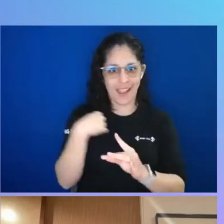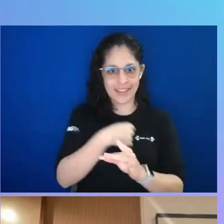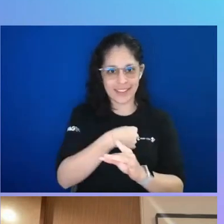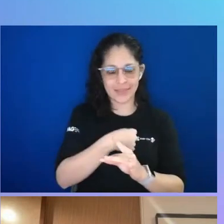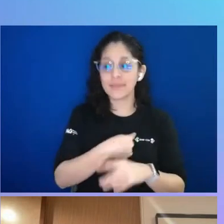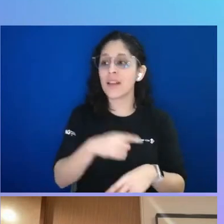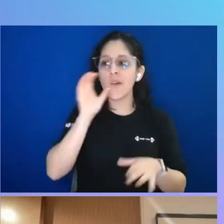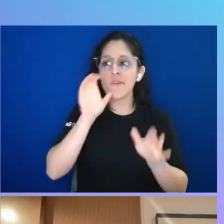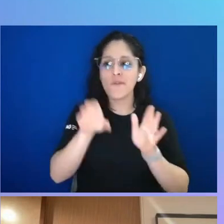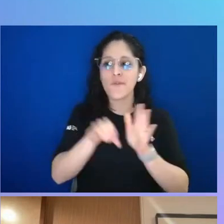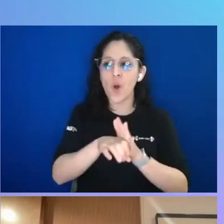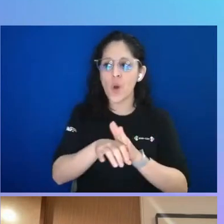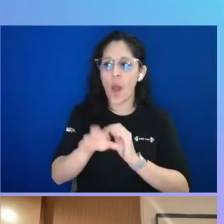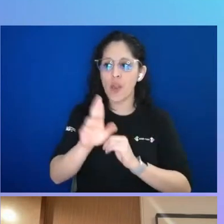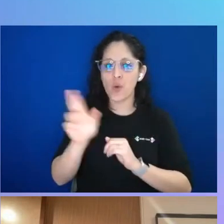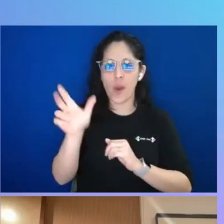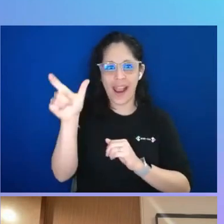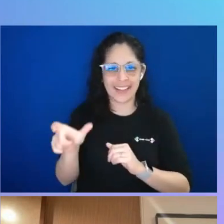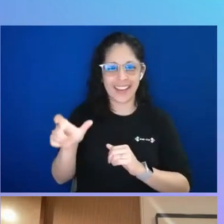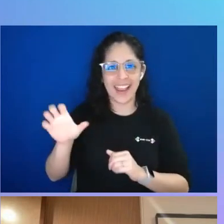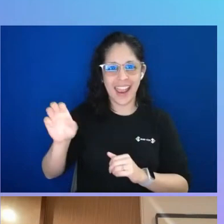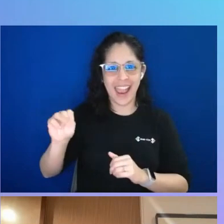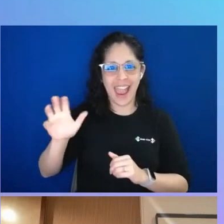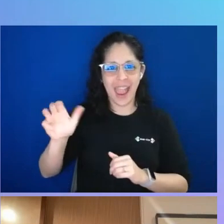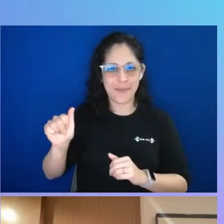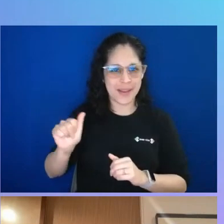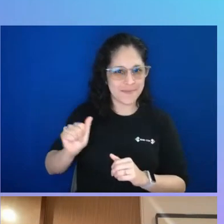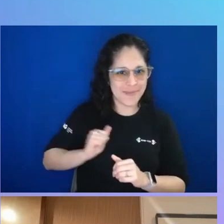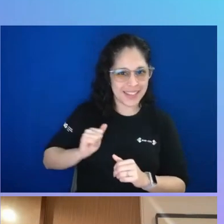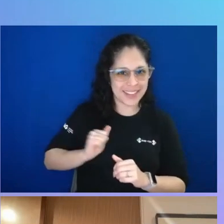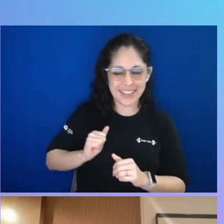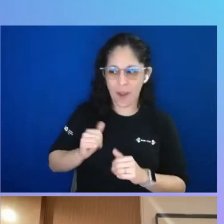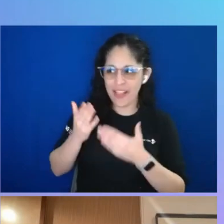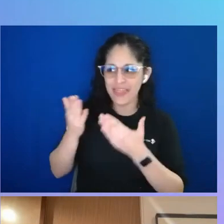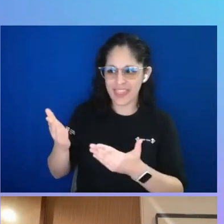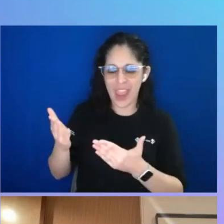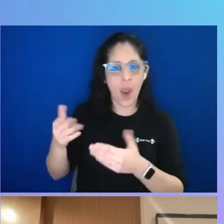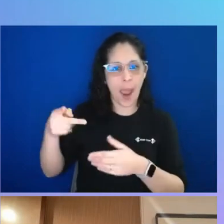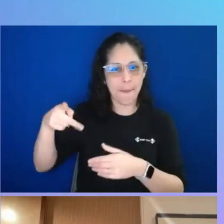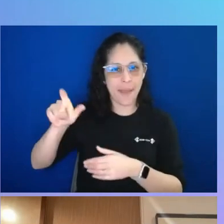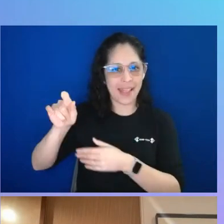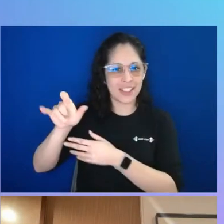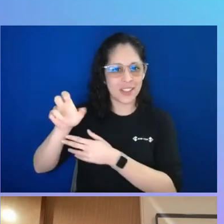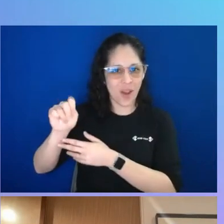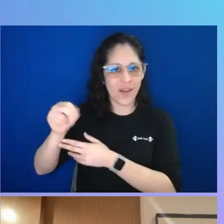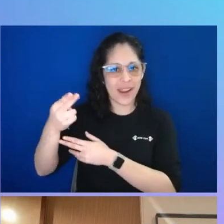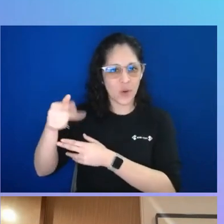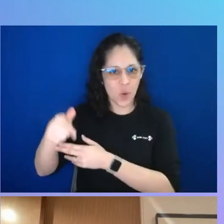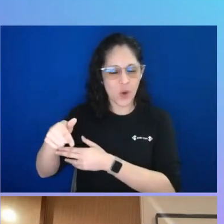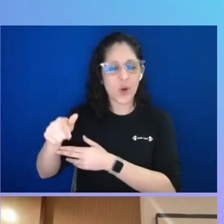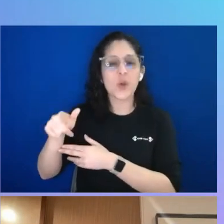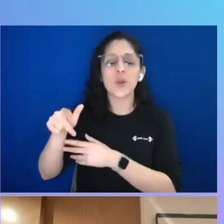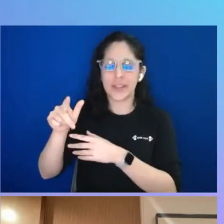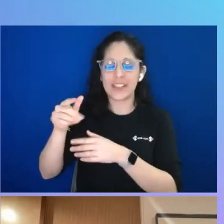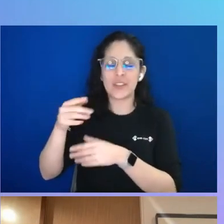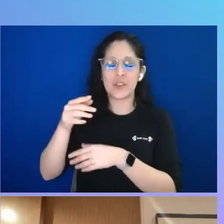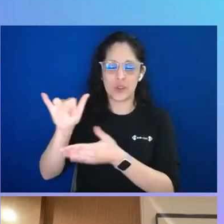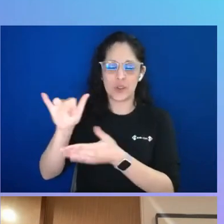with our fellow researchers and data scientists at Peloton headquarters in New York City.